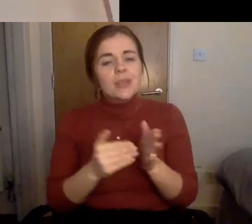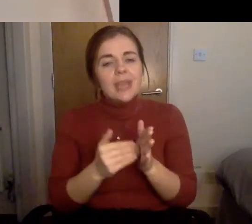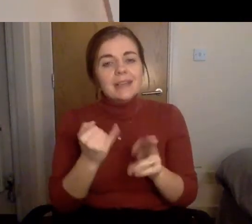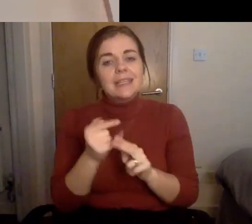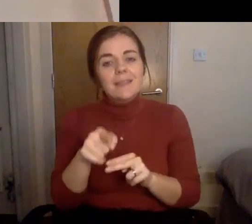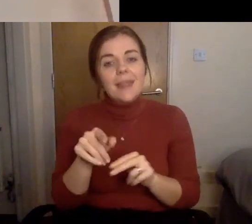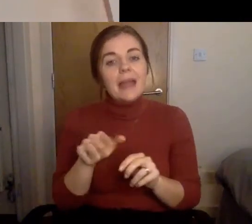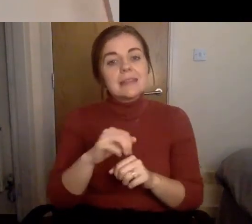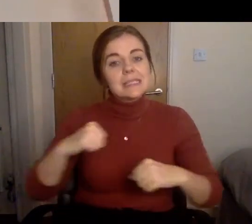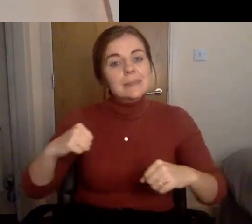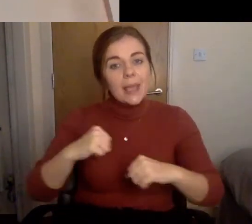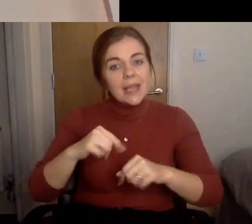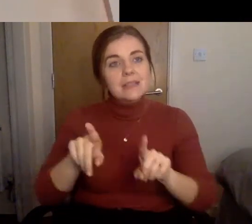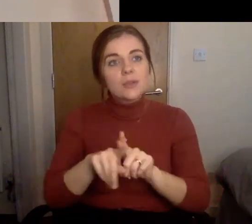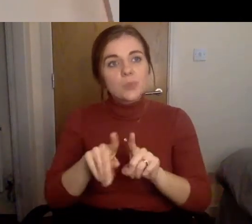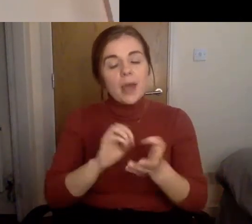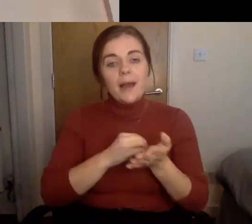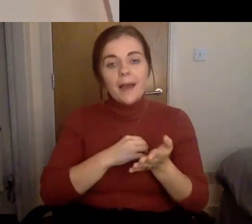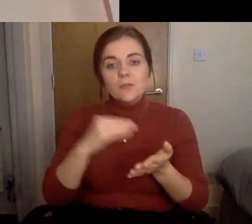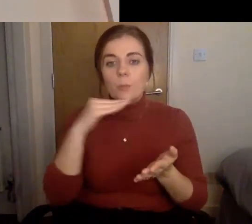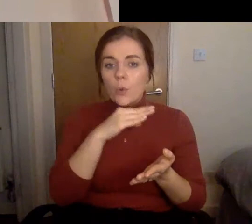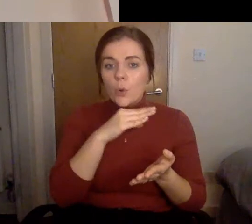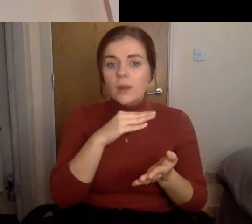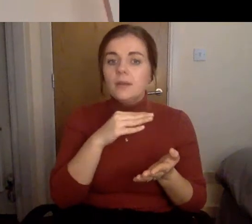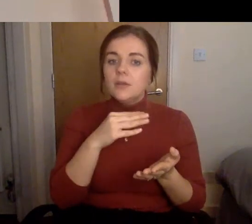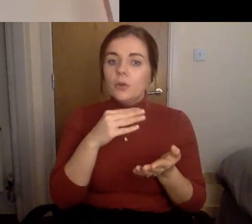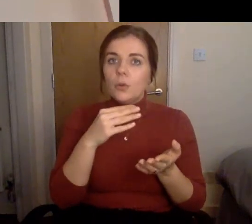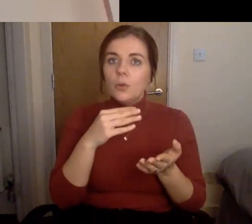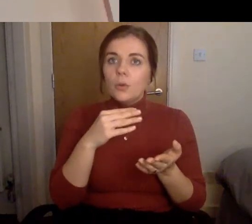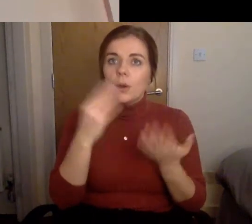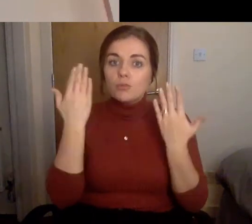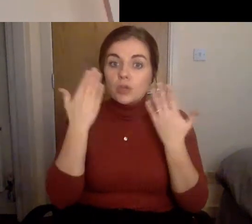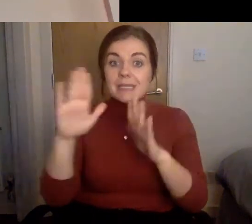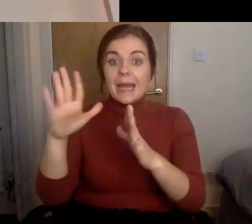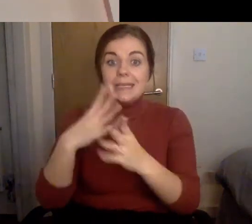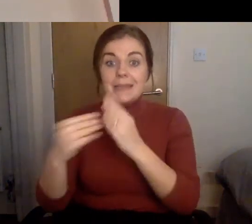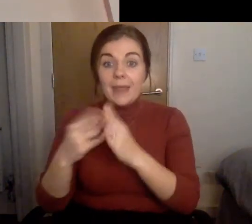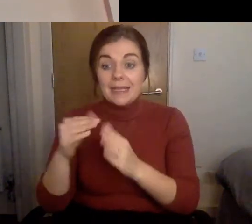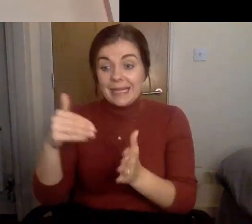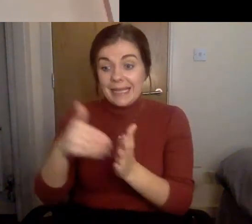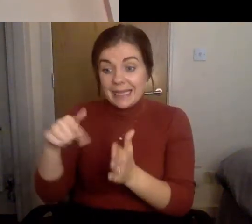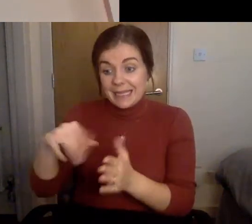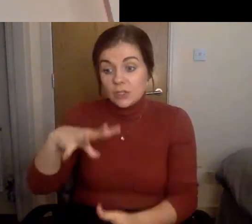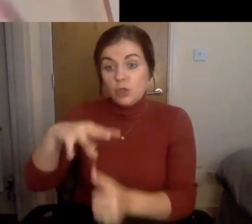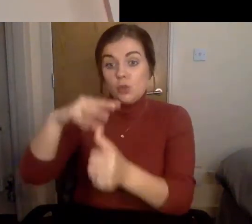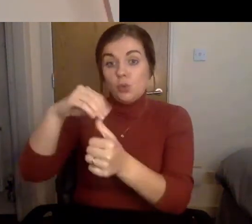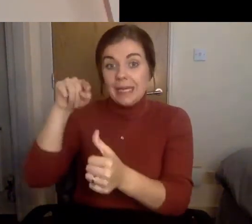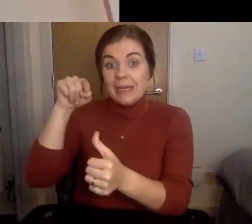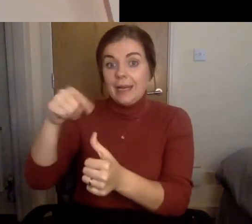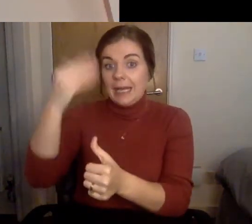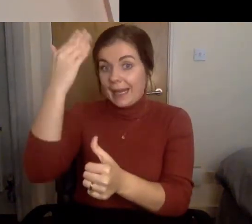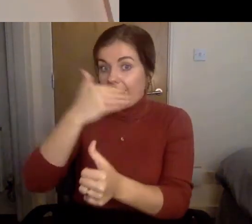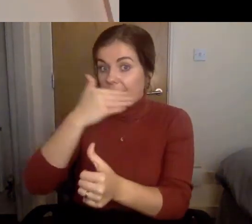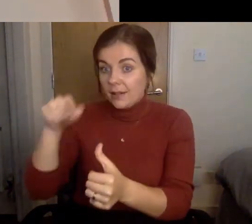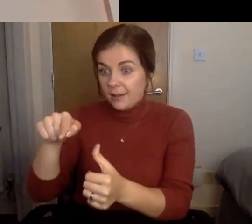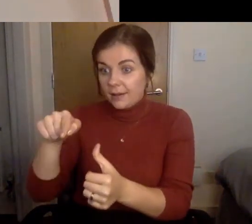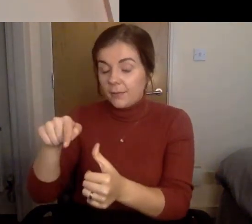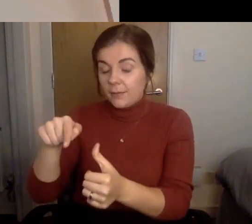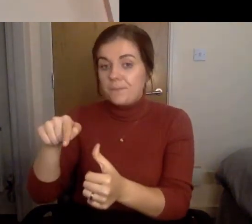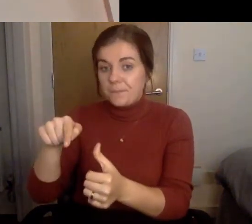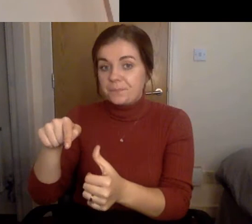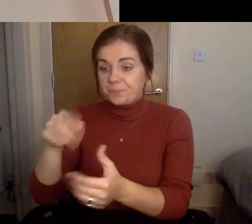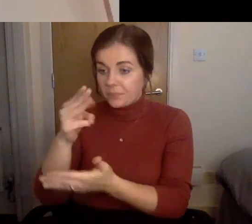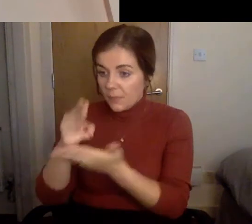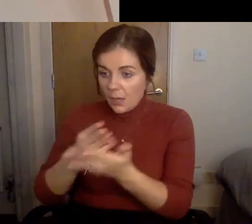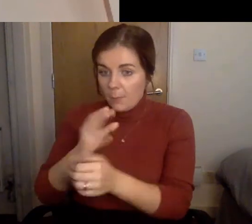important, like you said, to present. So there's things that are actually uniquely and distinctly Catholic, that are part and parcel with the identity of